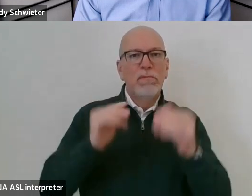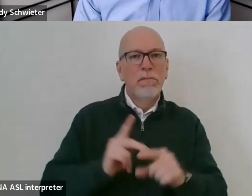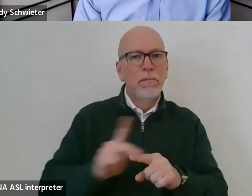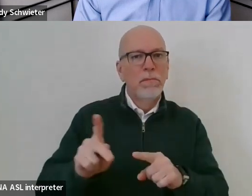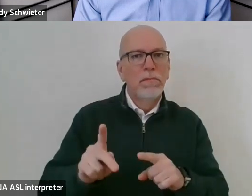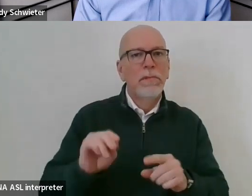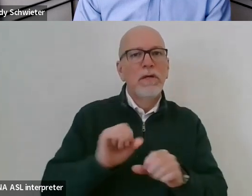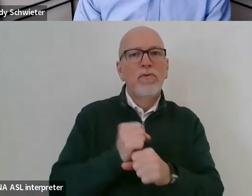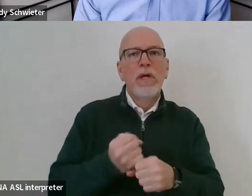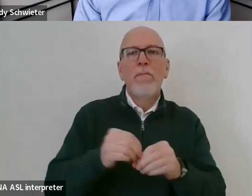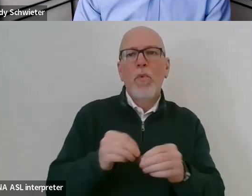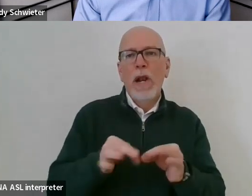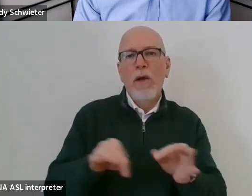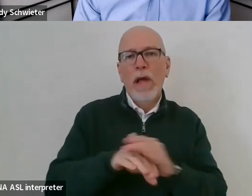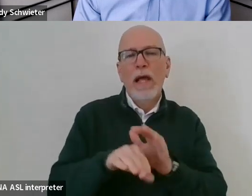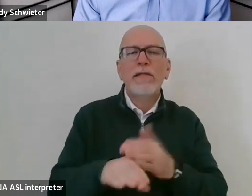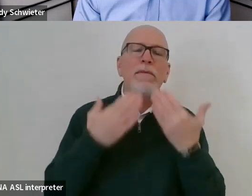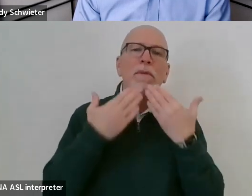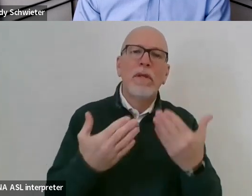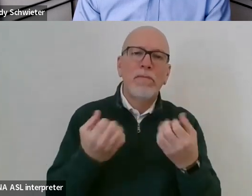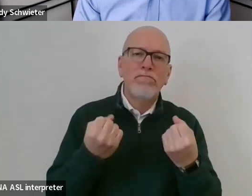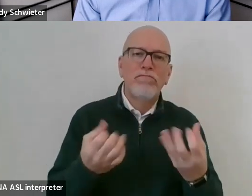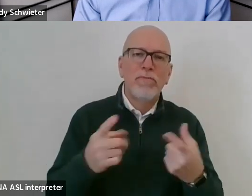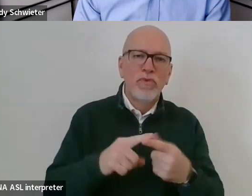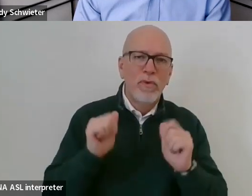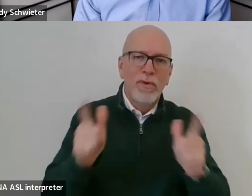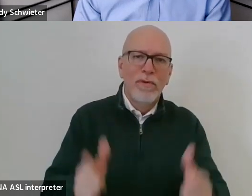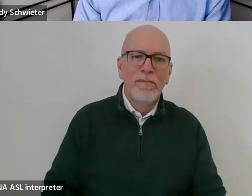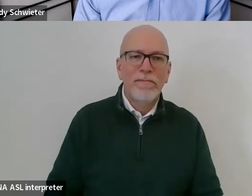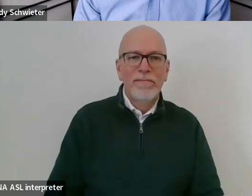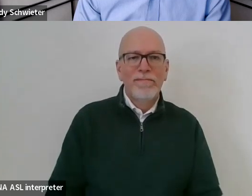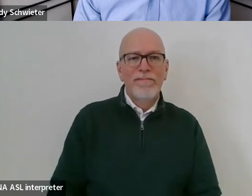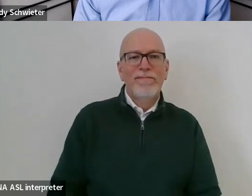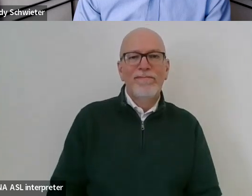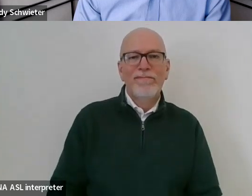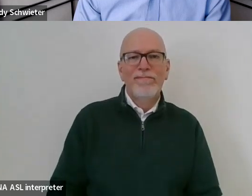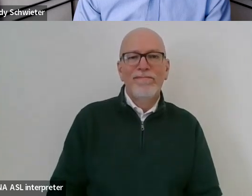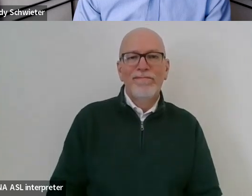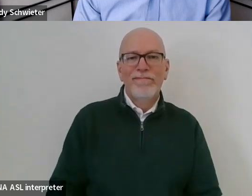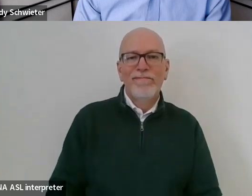more language access. Thank you very much to all. Thank you.